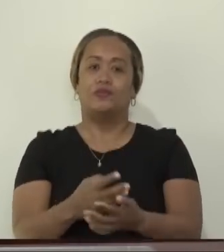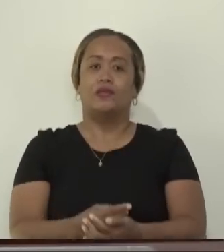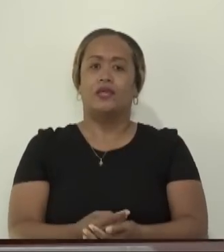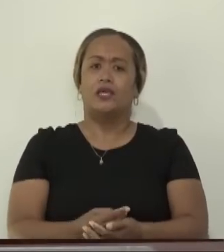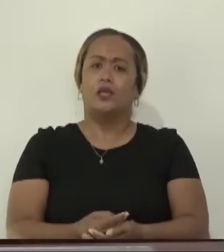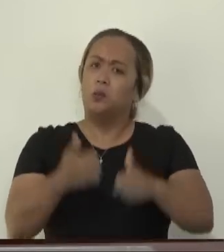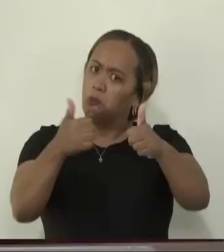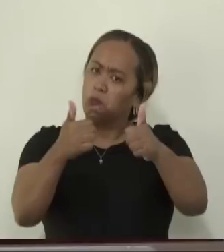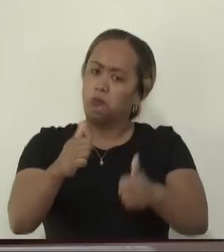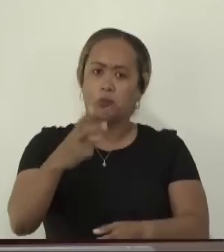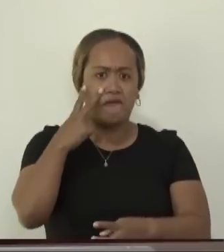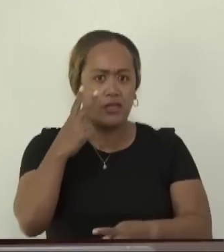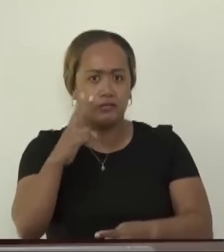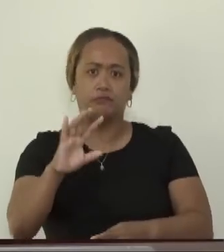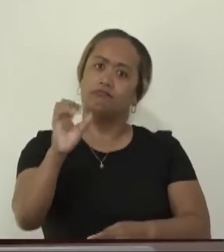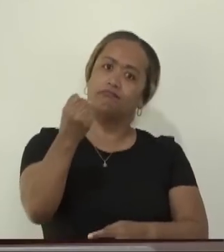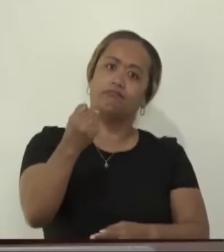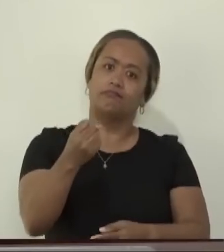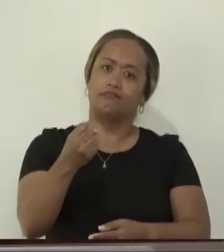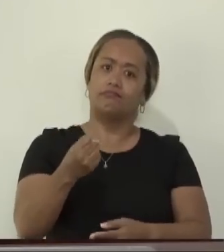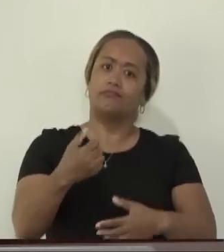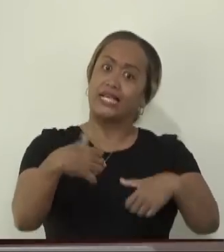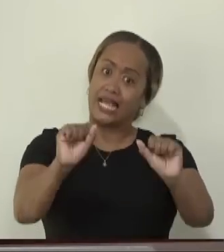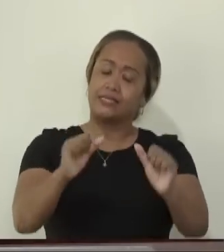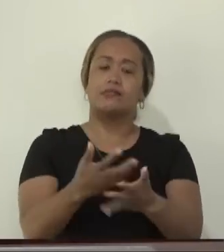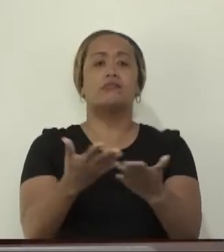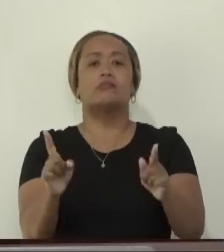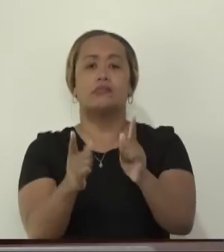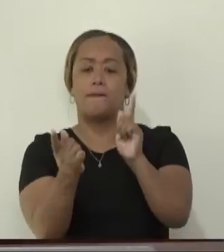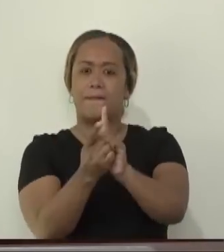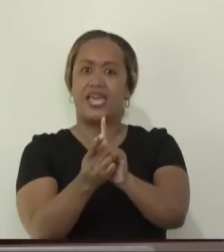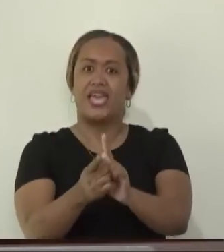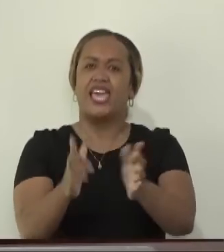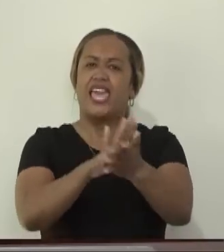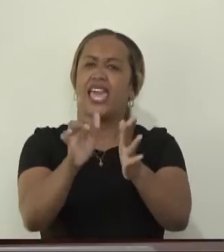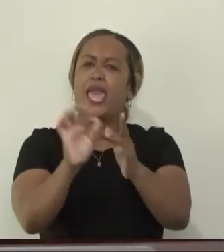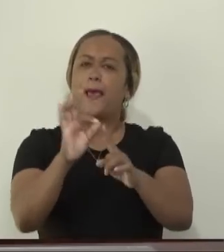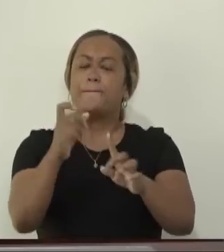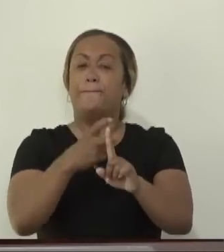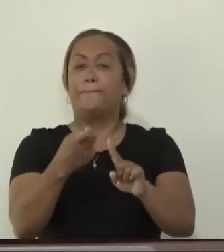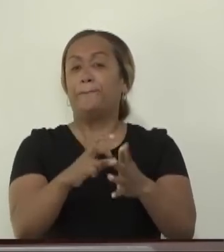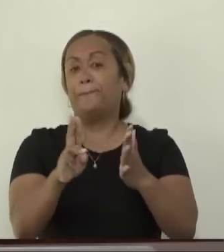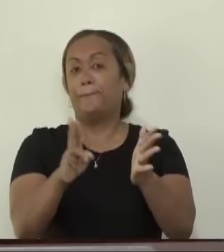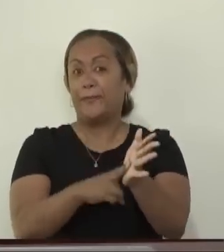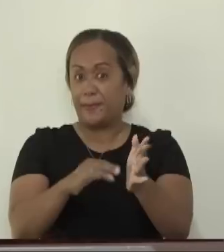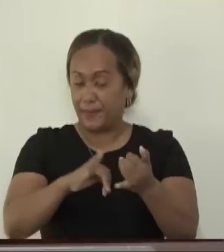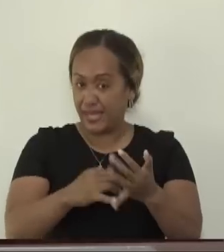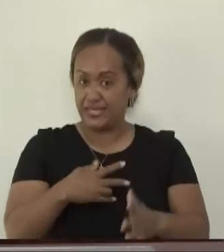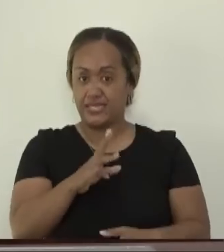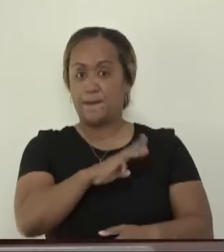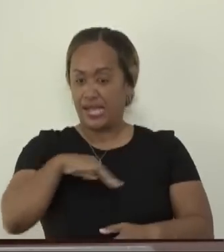was a successful visit. I met with the Prime Minister, Mr. Hipkins, and a number of government